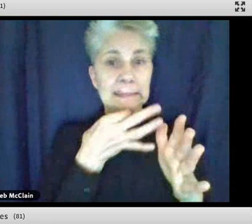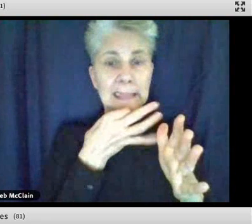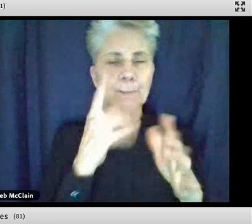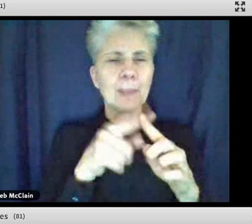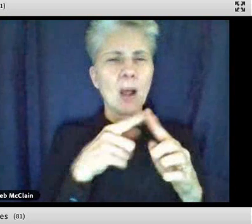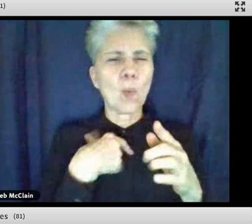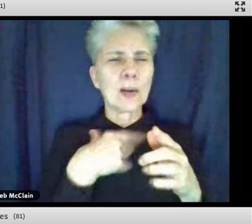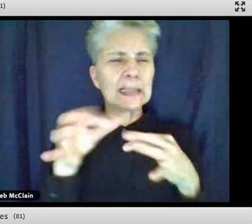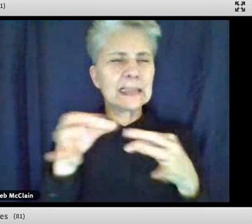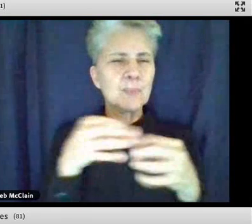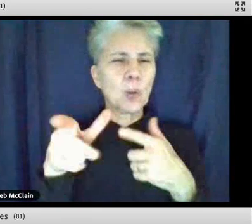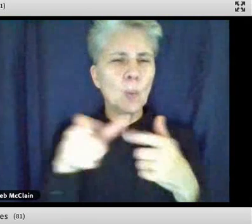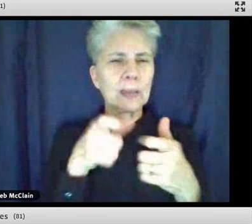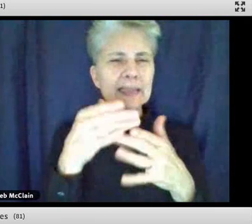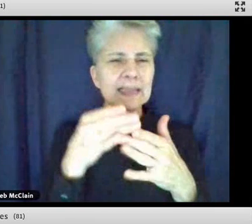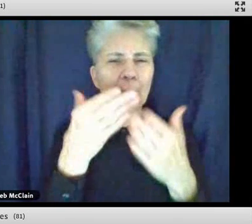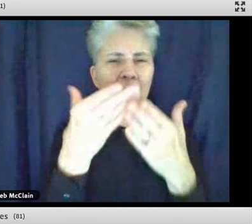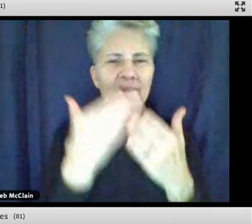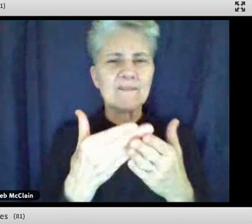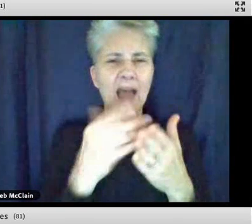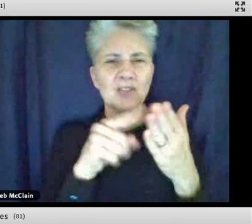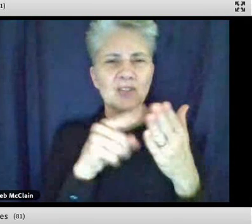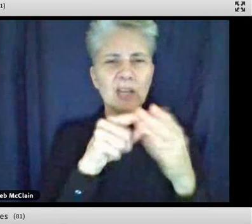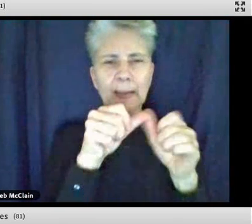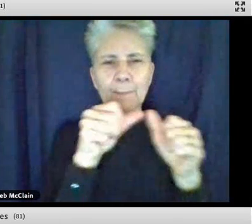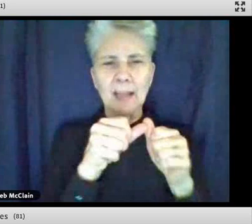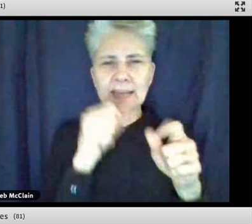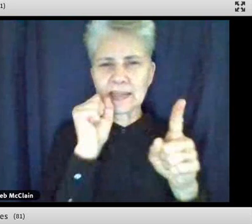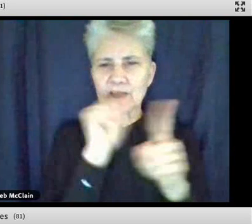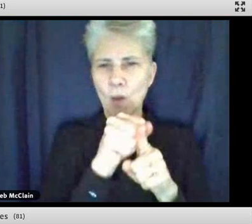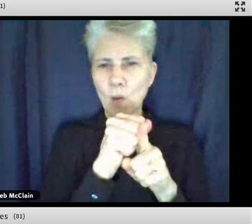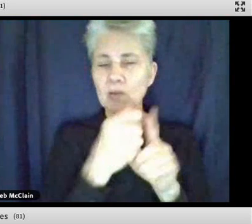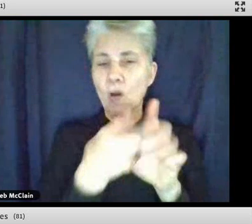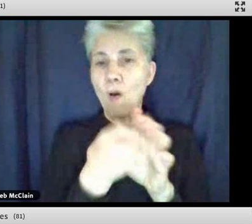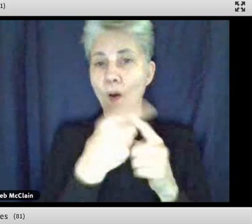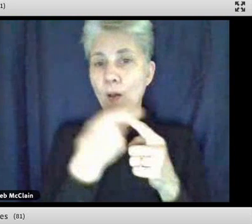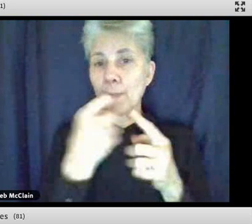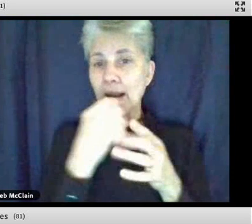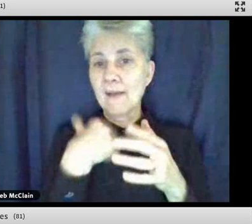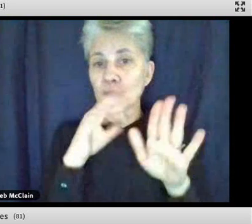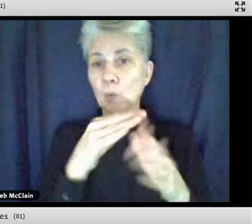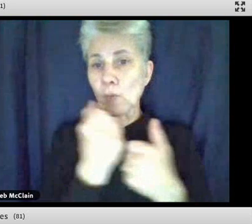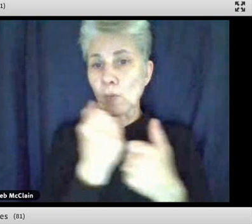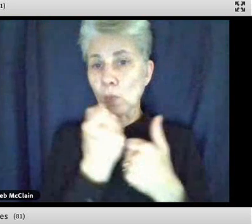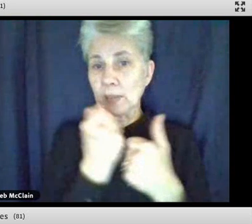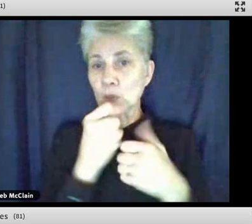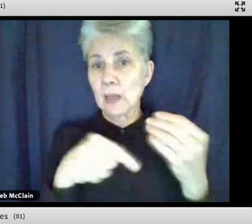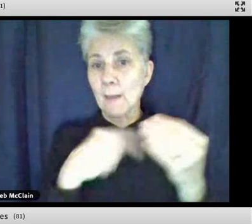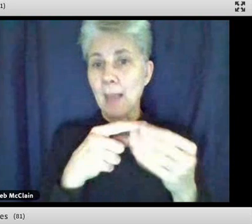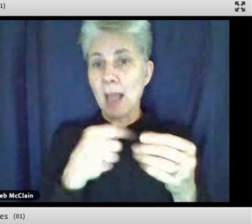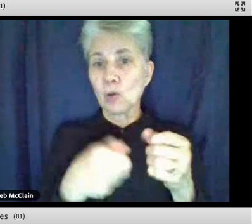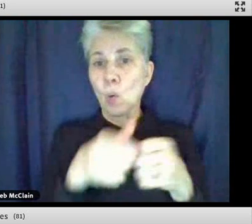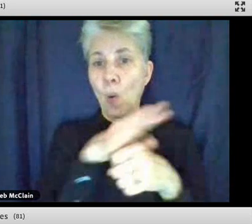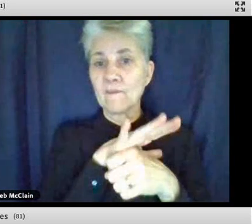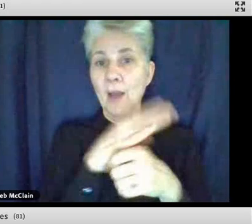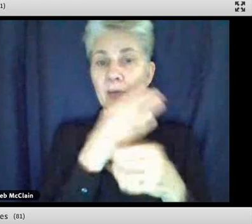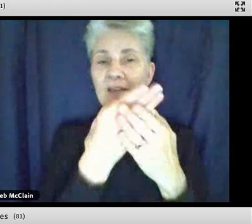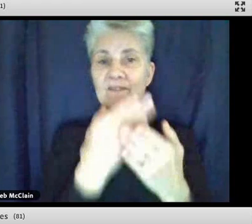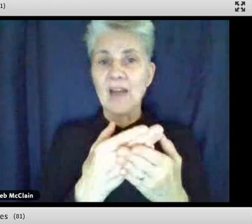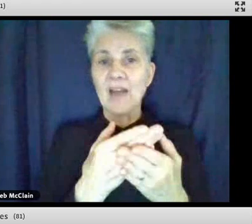through really quickly some of the fact-checking sites that are automated that have some great resources on coronavirus and fact-checking